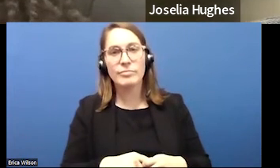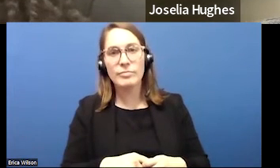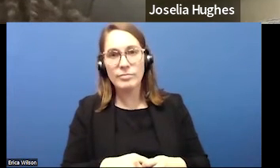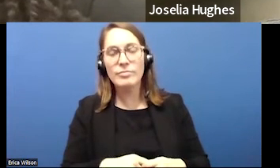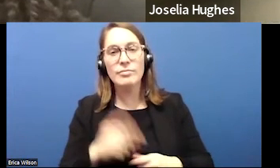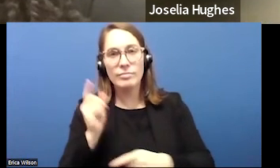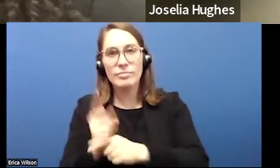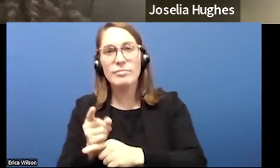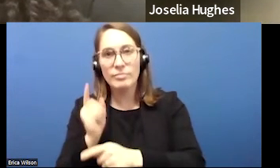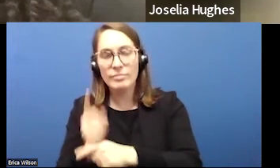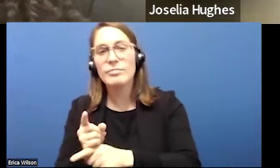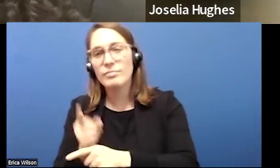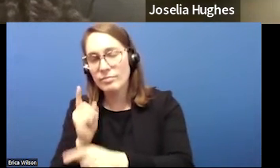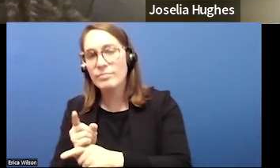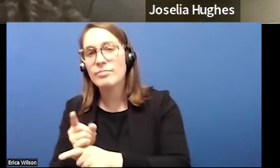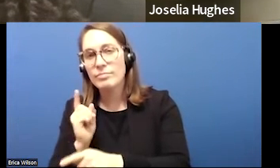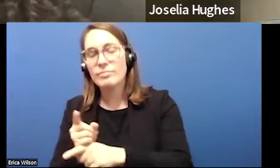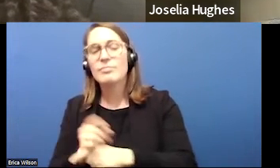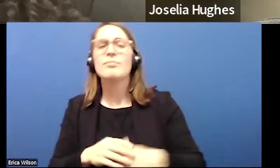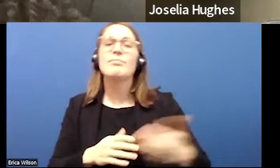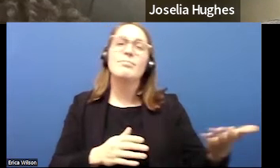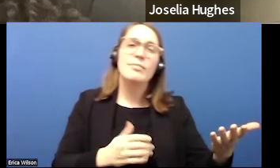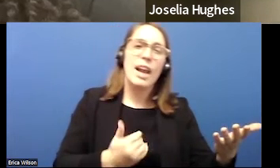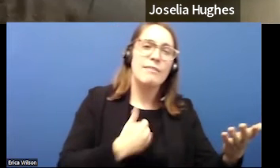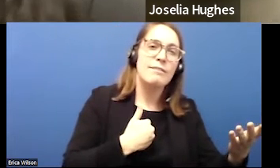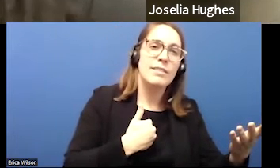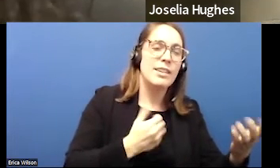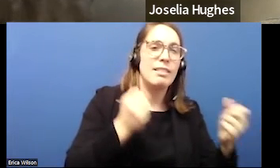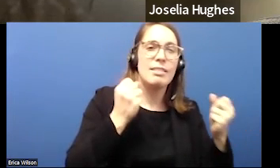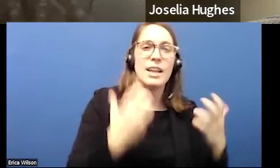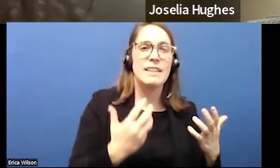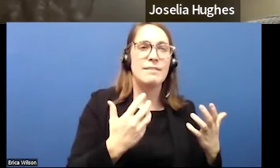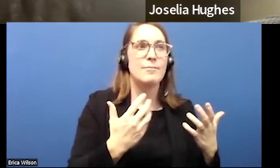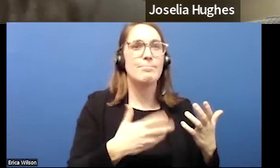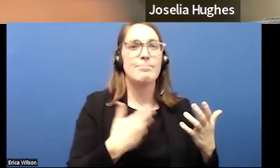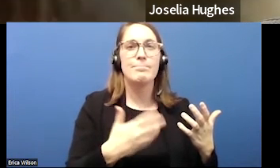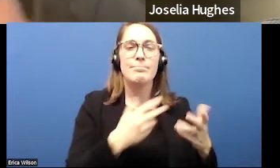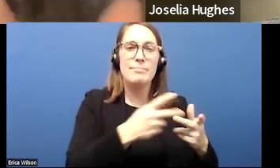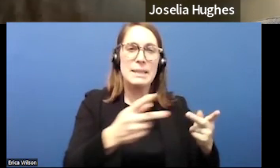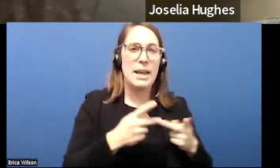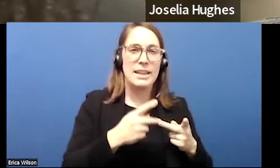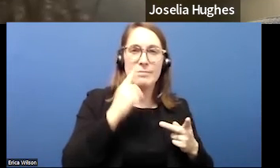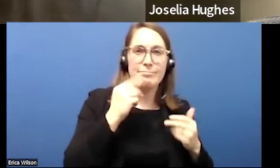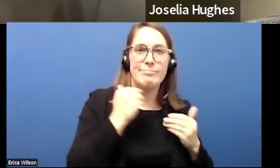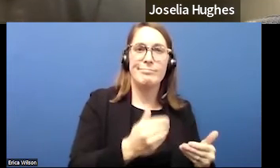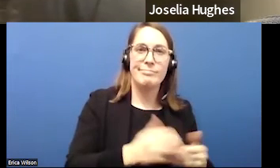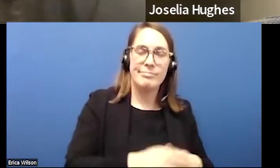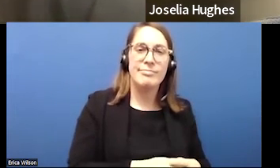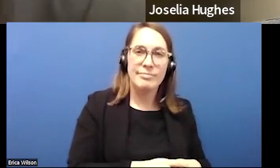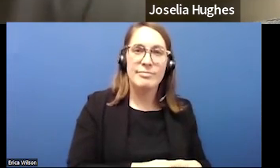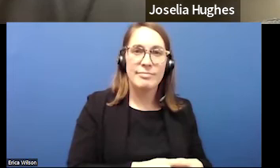Mm-hmm. Mm-hmm. Mm-hmm. There's lots of space to do